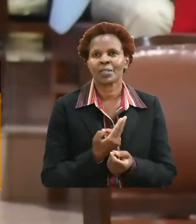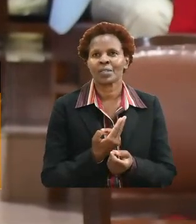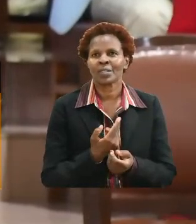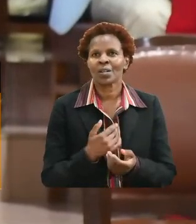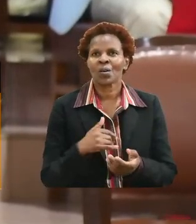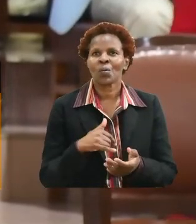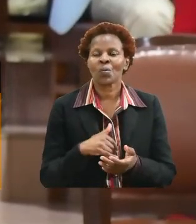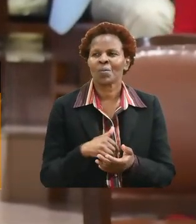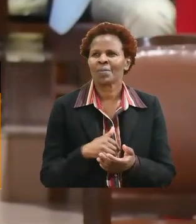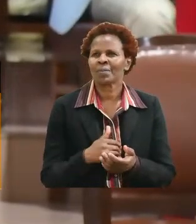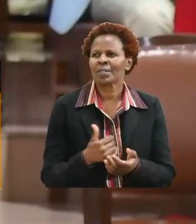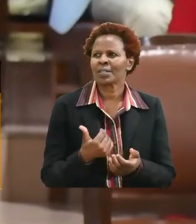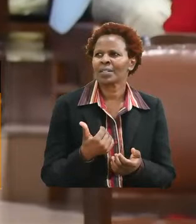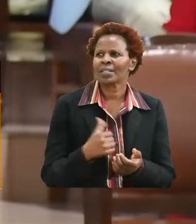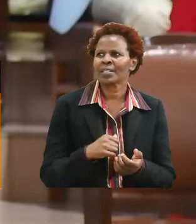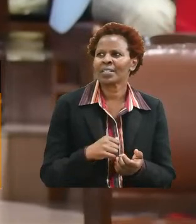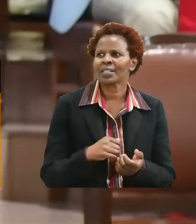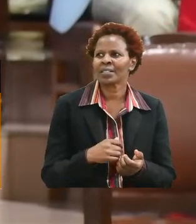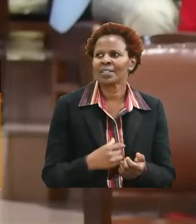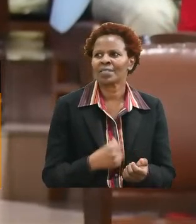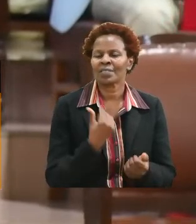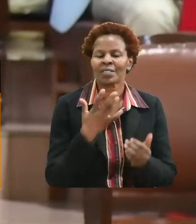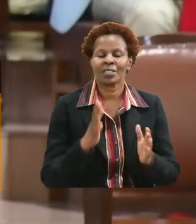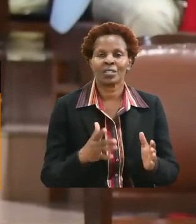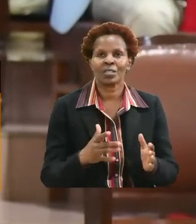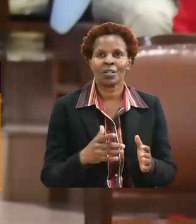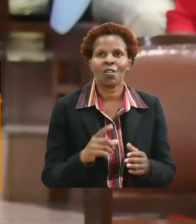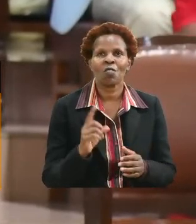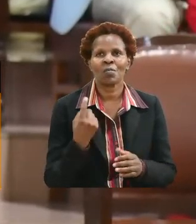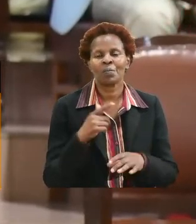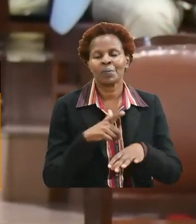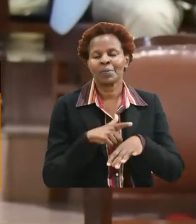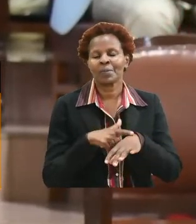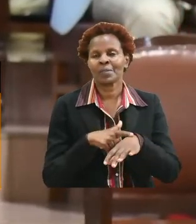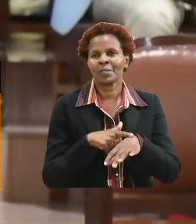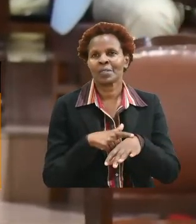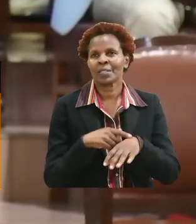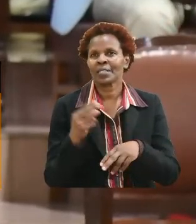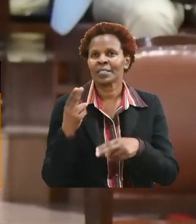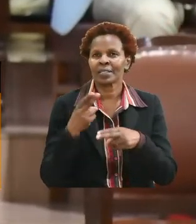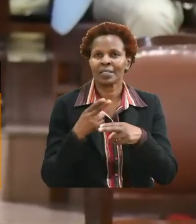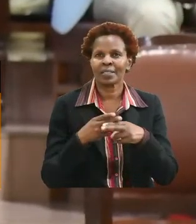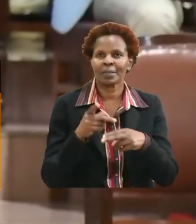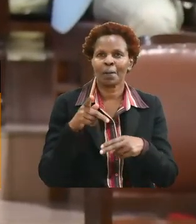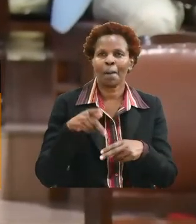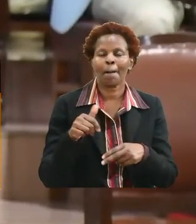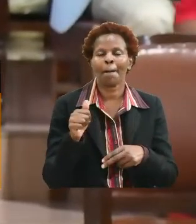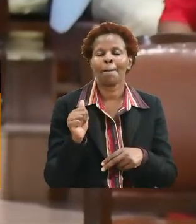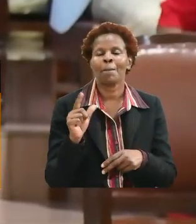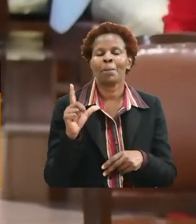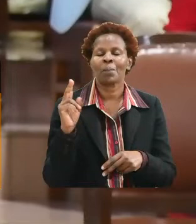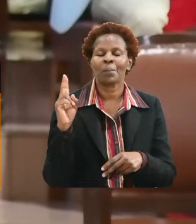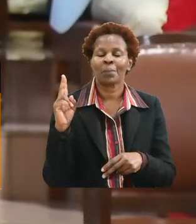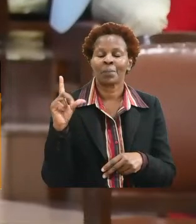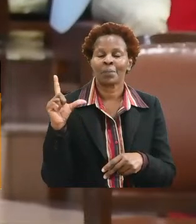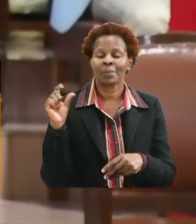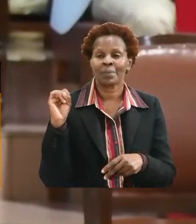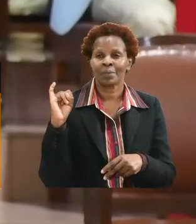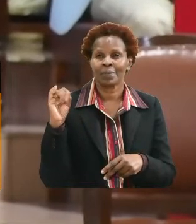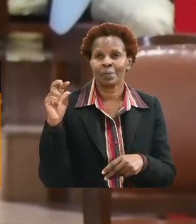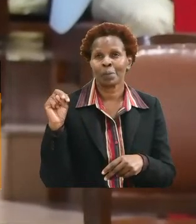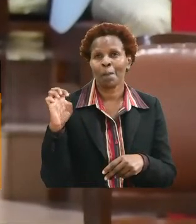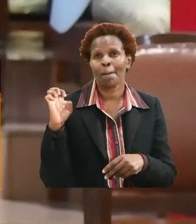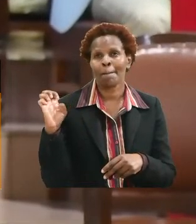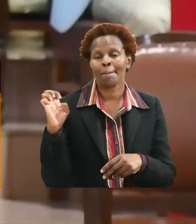we have anyone who is visiting with us for the first time, my name is Pauline Kanuthu. I am born again, and